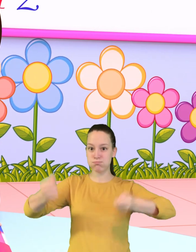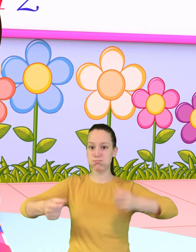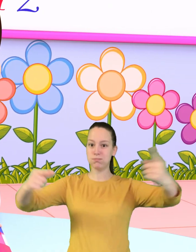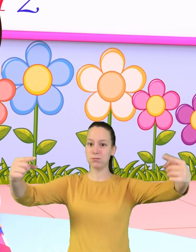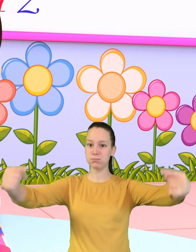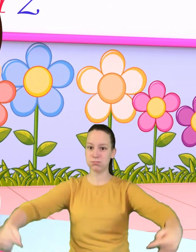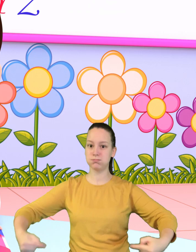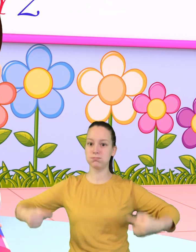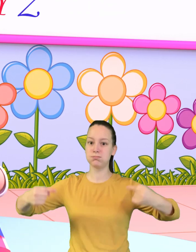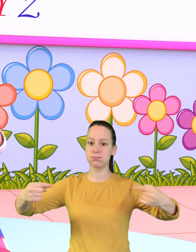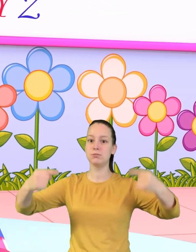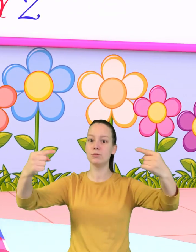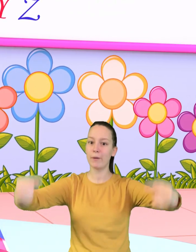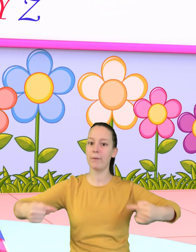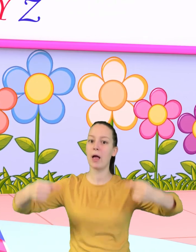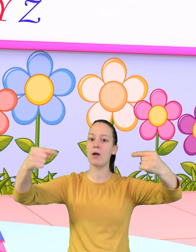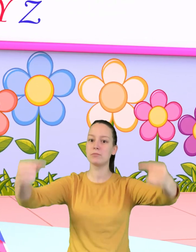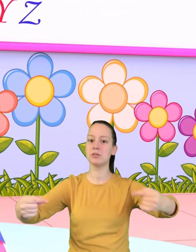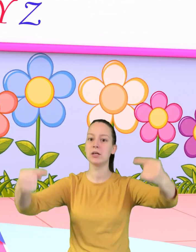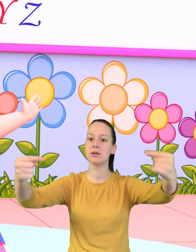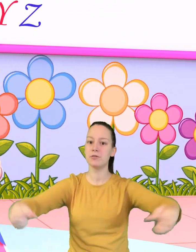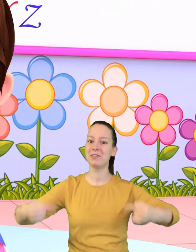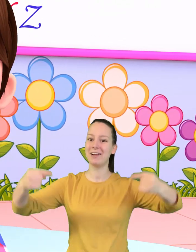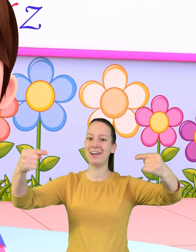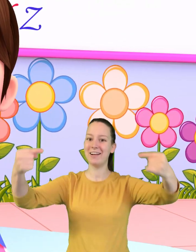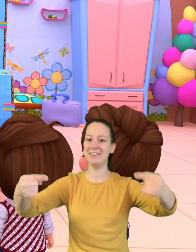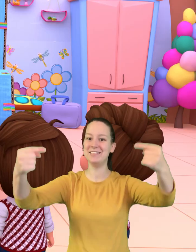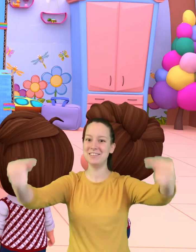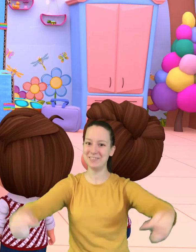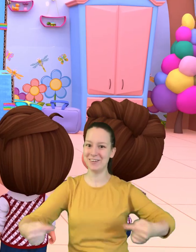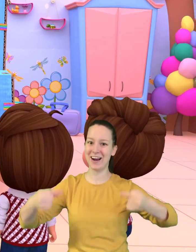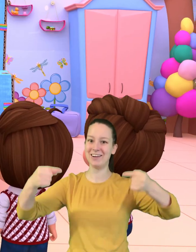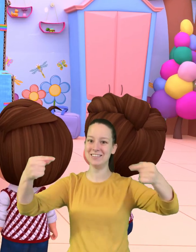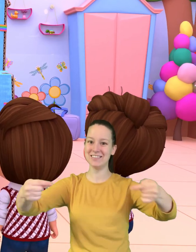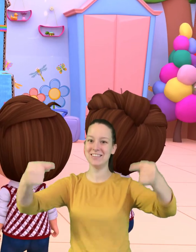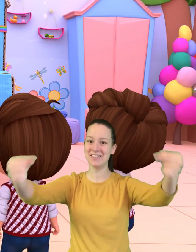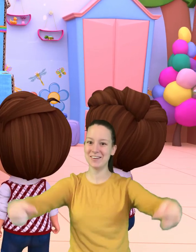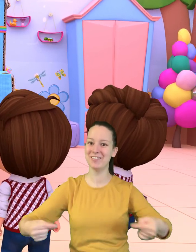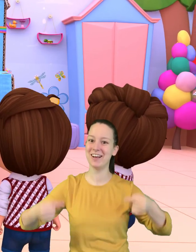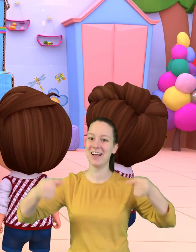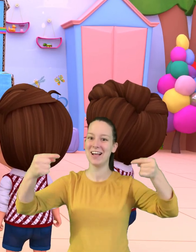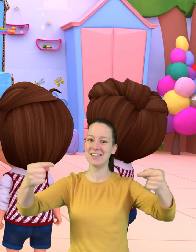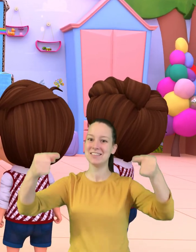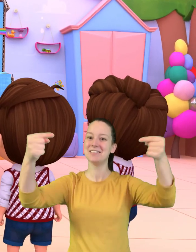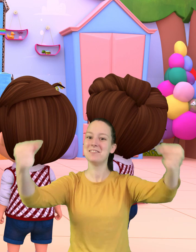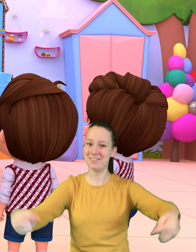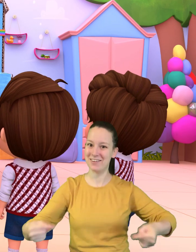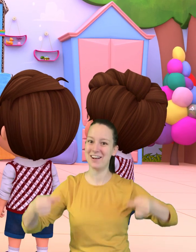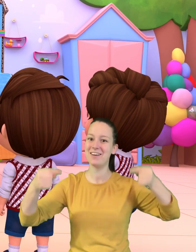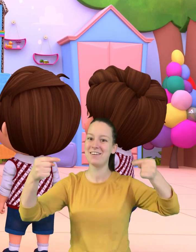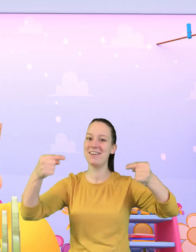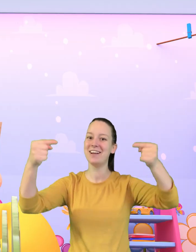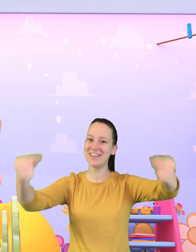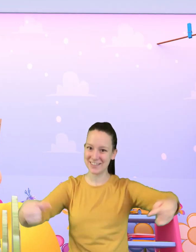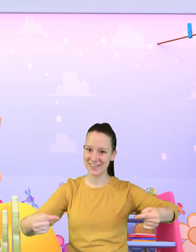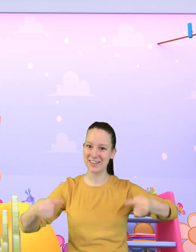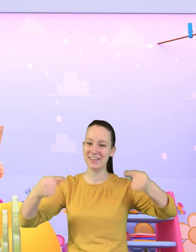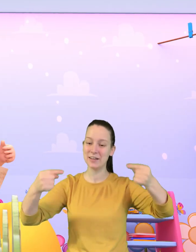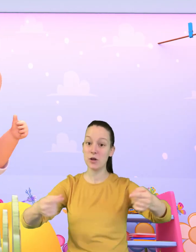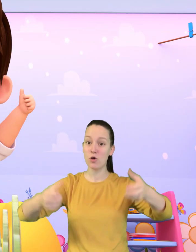the wheels on the bus go round and round round and round